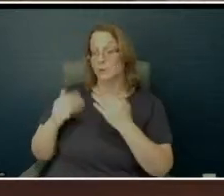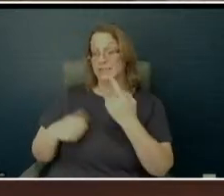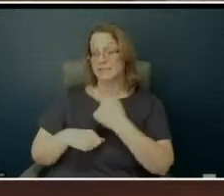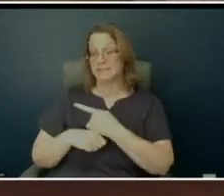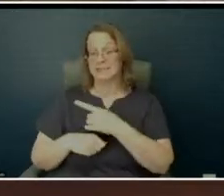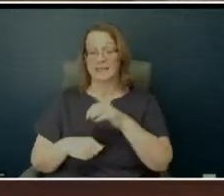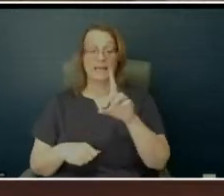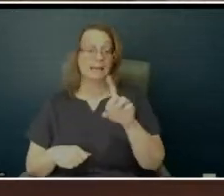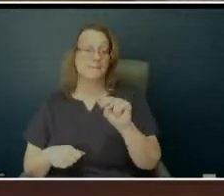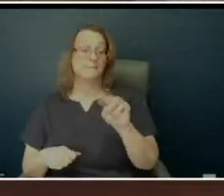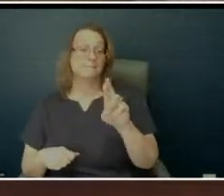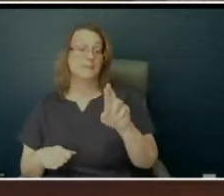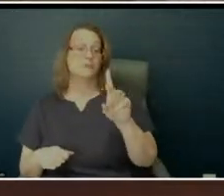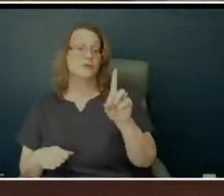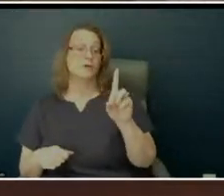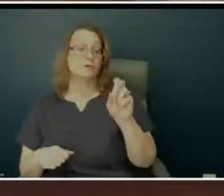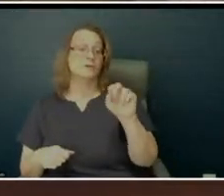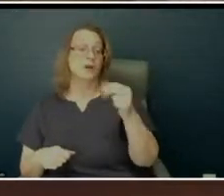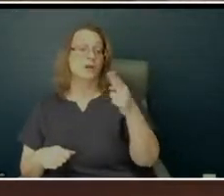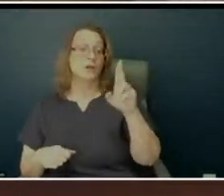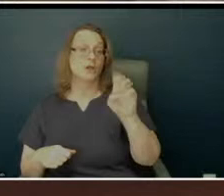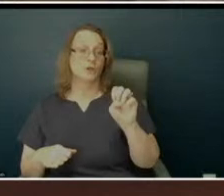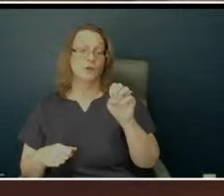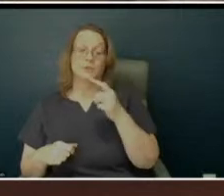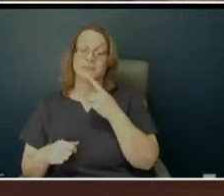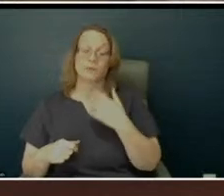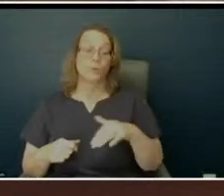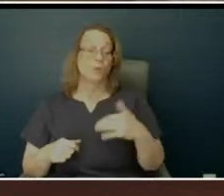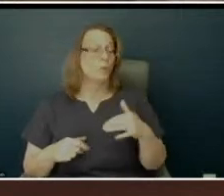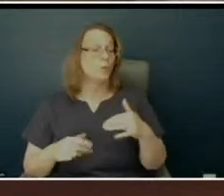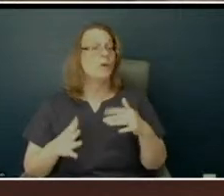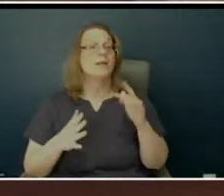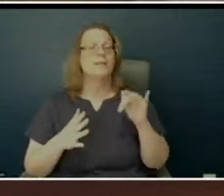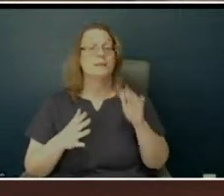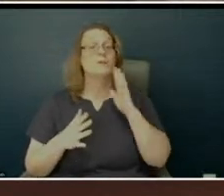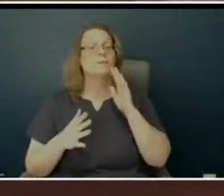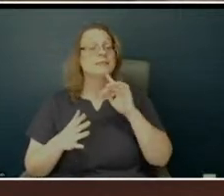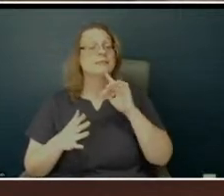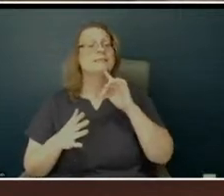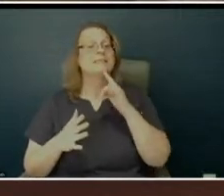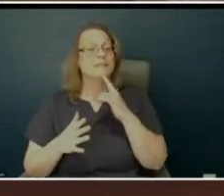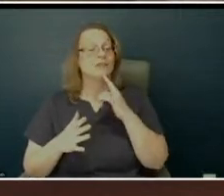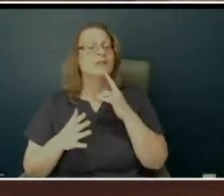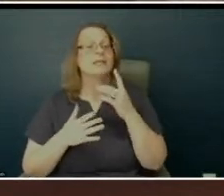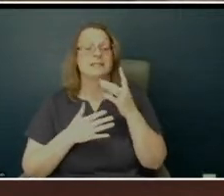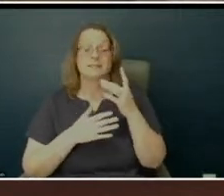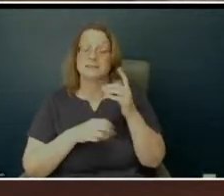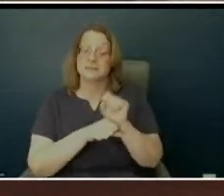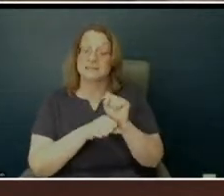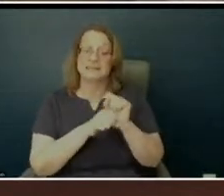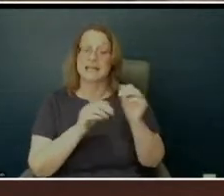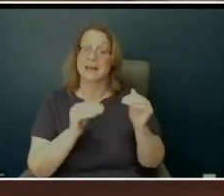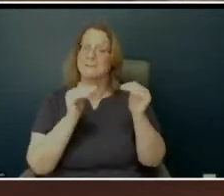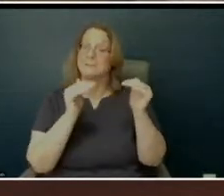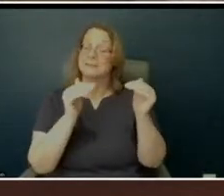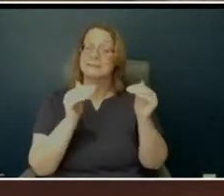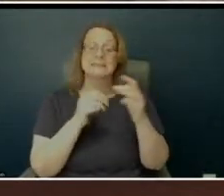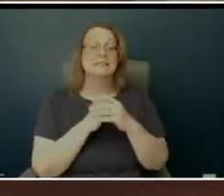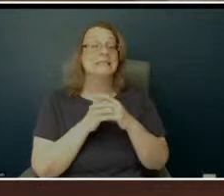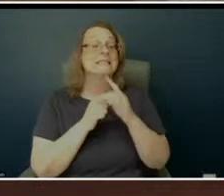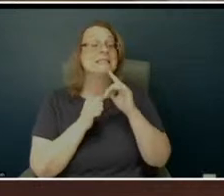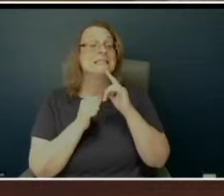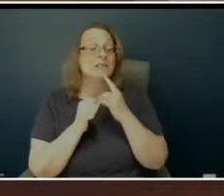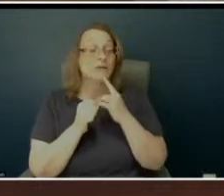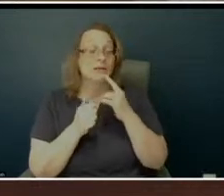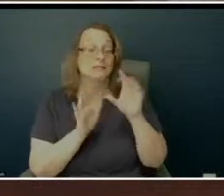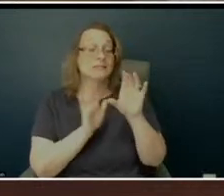quote, this would be a grave step for the department to take, and it could have tremendous constitutional, political,